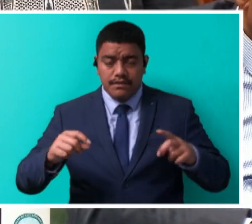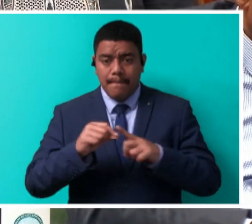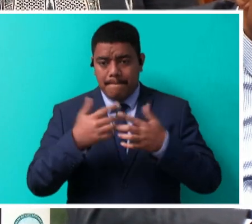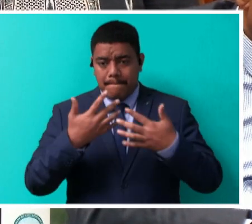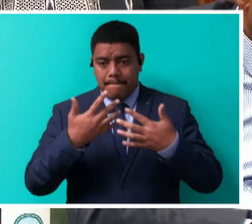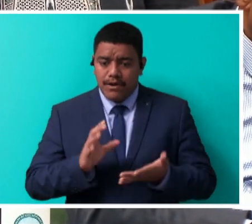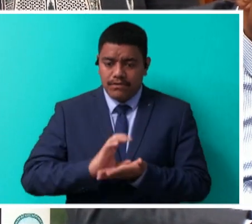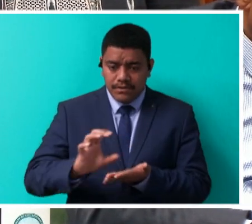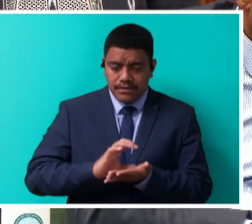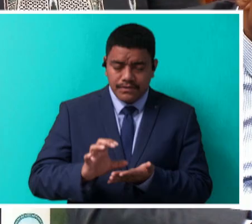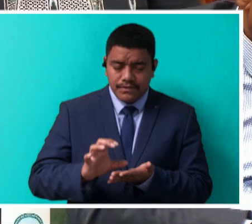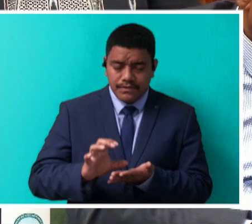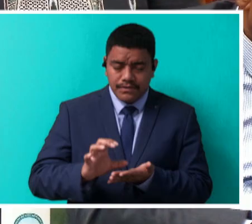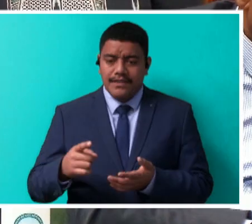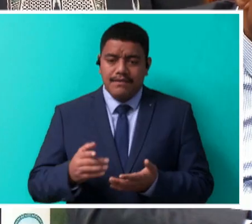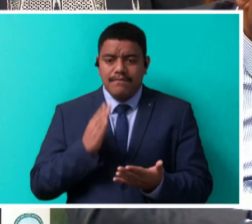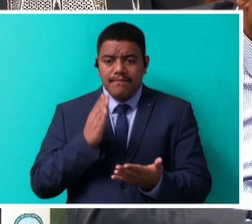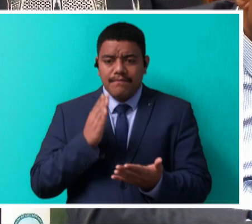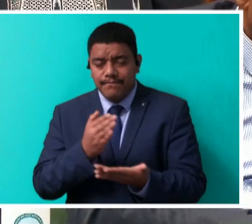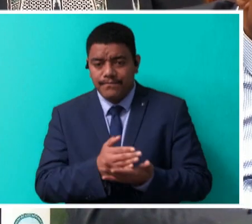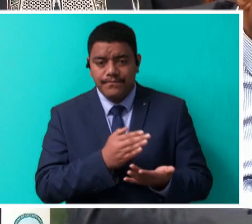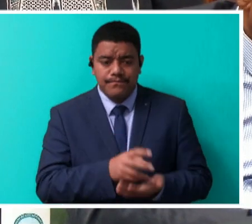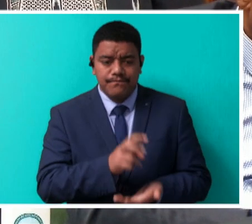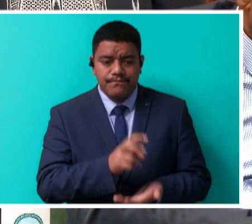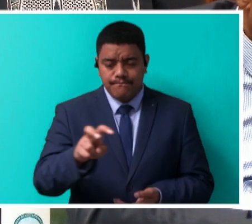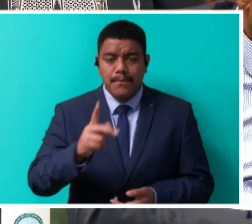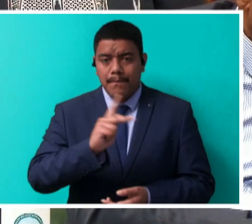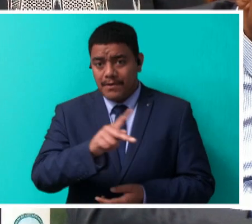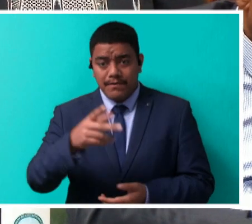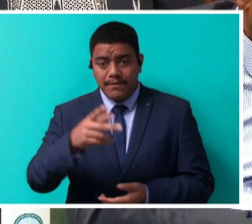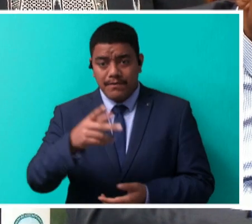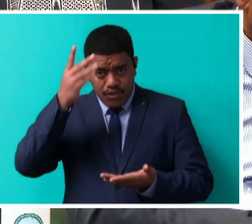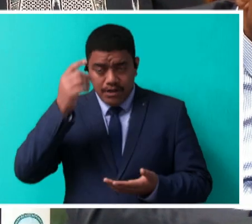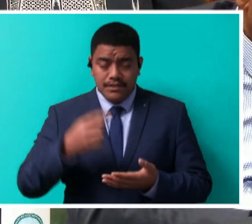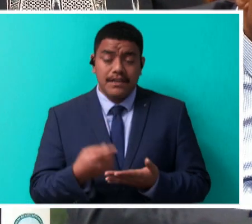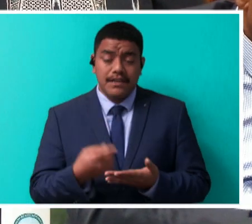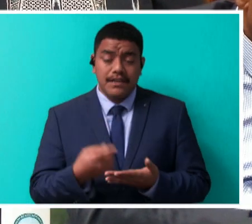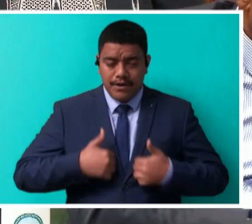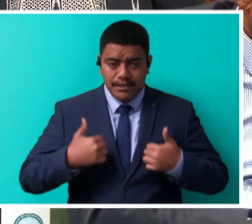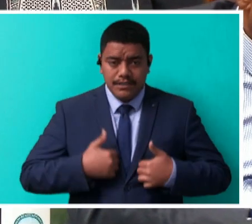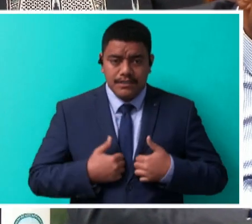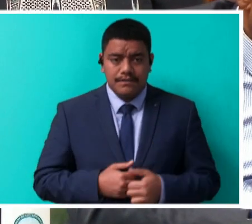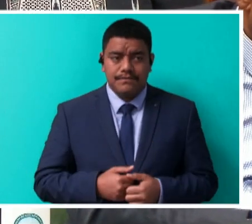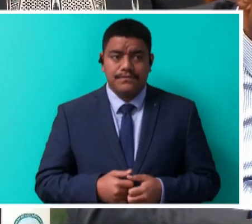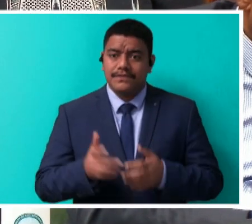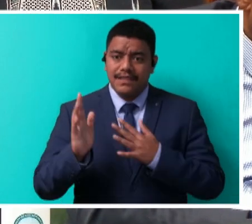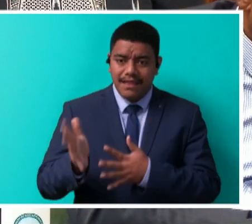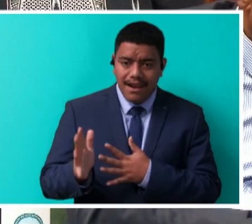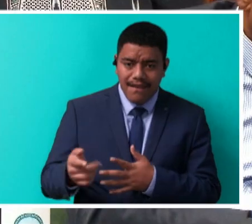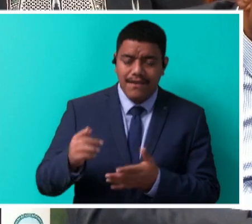consultation, stakeholder engagement, drawing from traditional Pacific knowledge systems and practices such as Talanoa